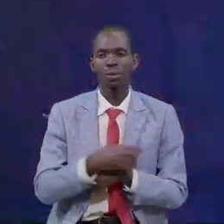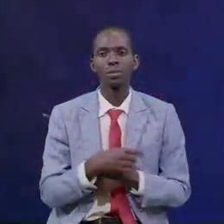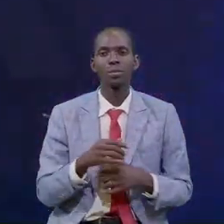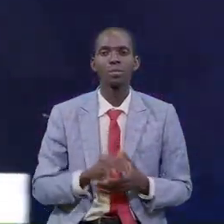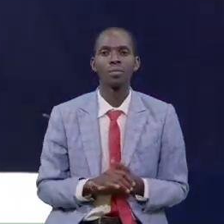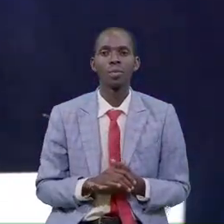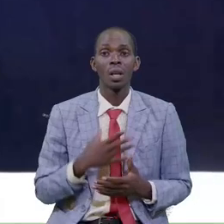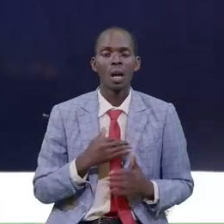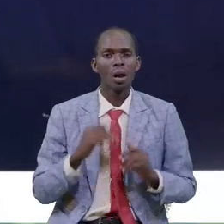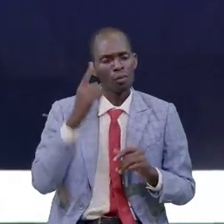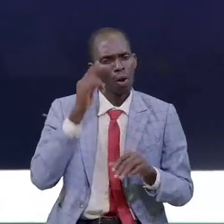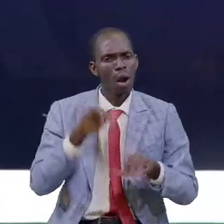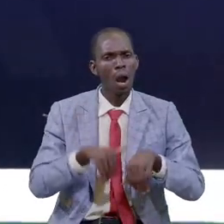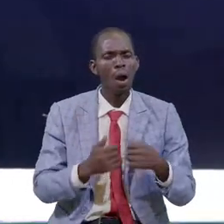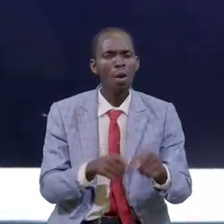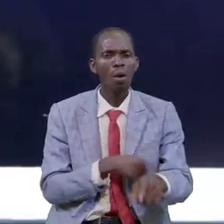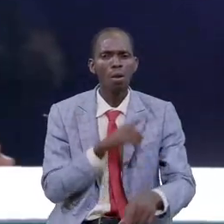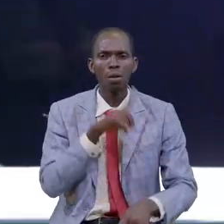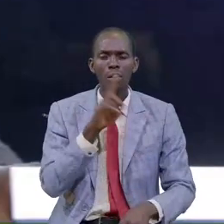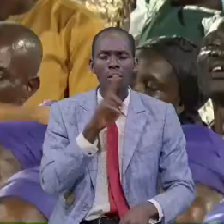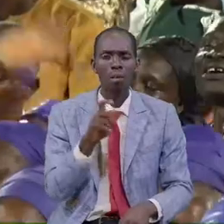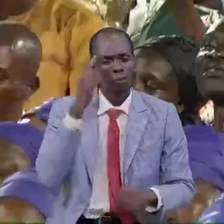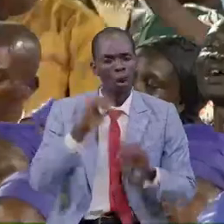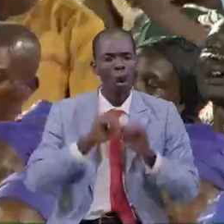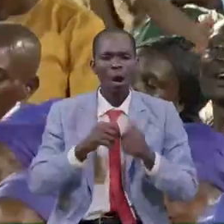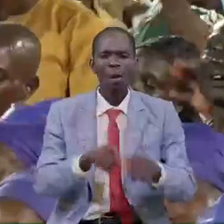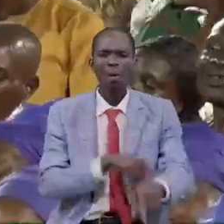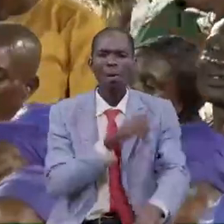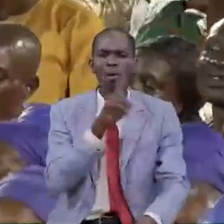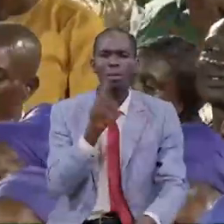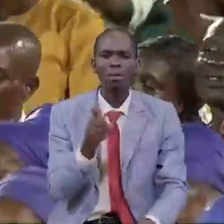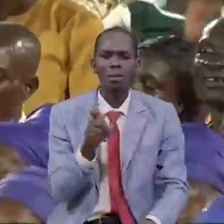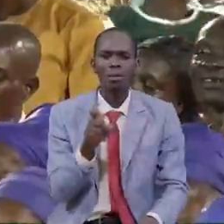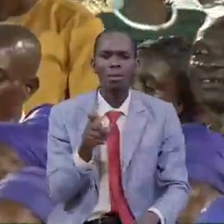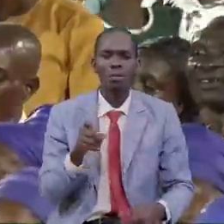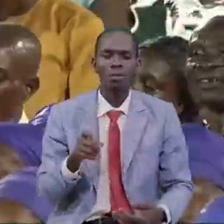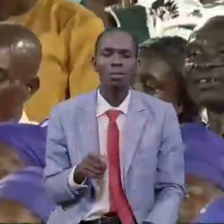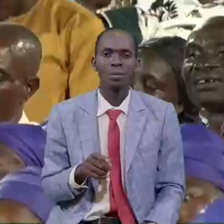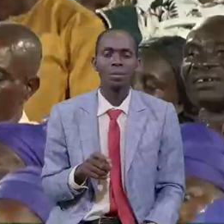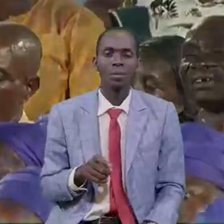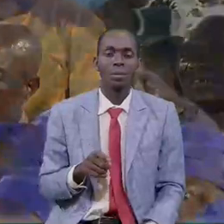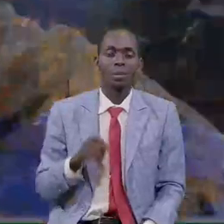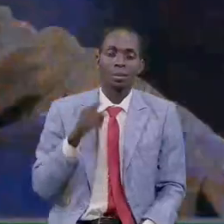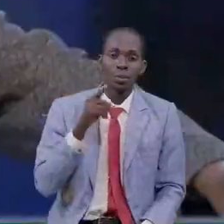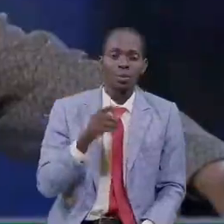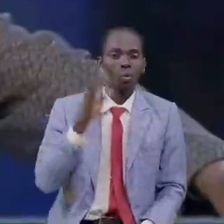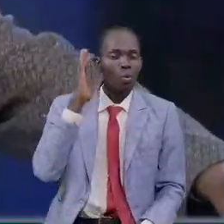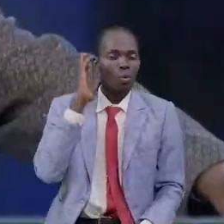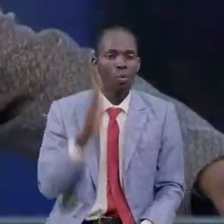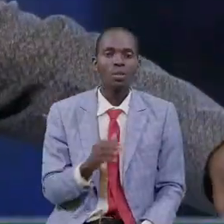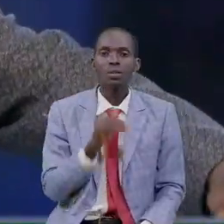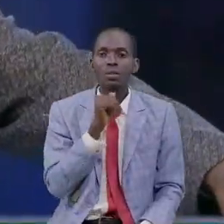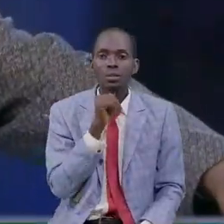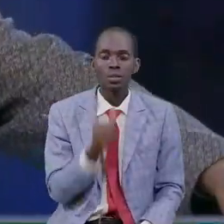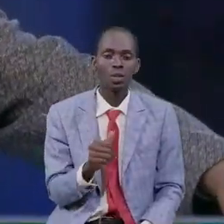Et jusqu'à quand? And for how long? Et jusqu'à quand? You will not leave him, and he will not leave you.